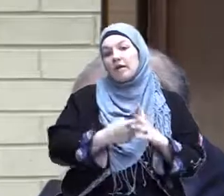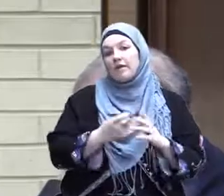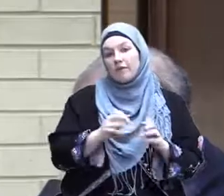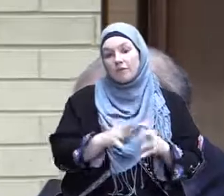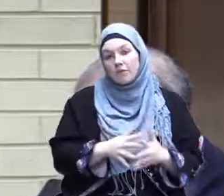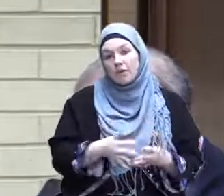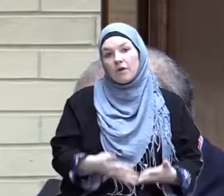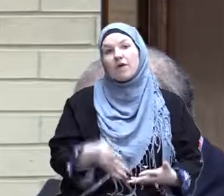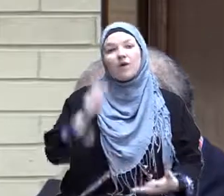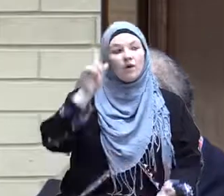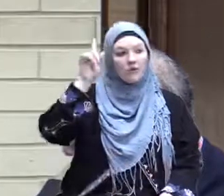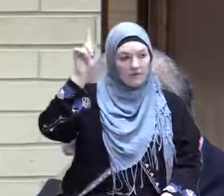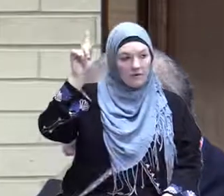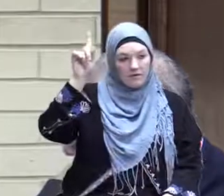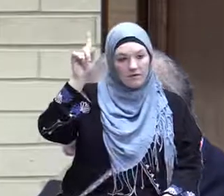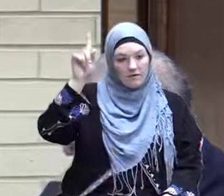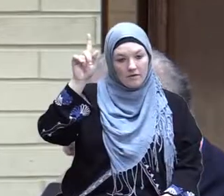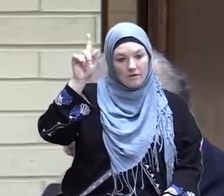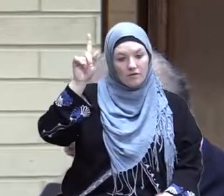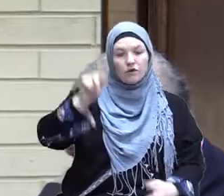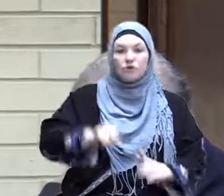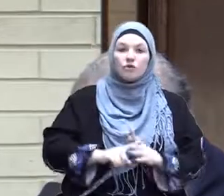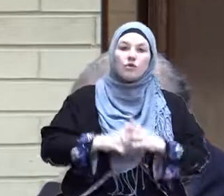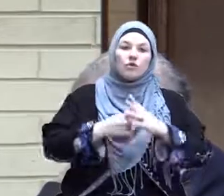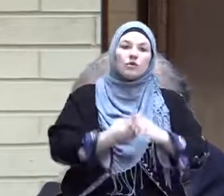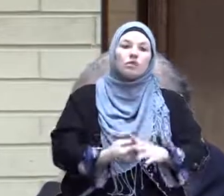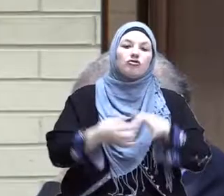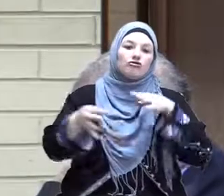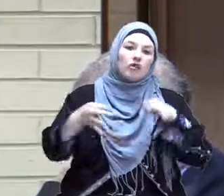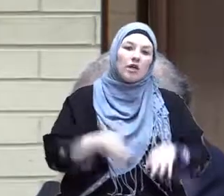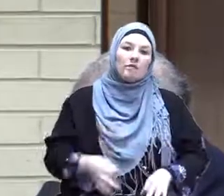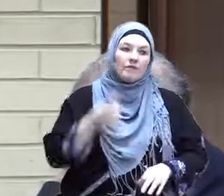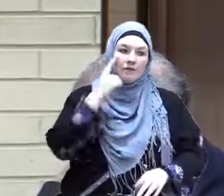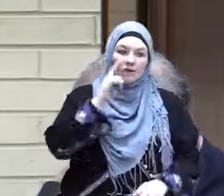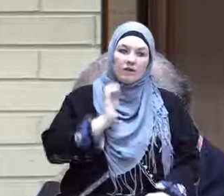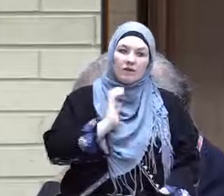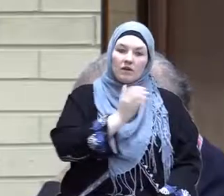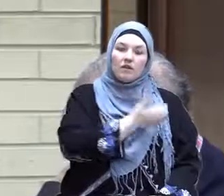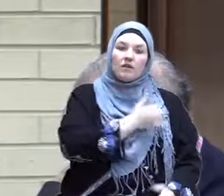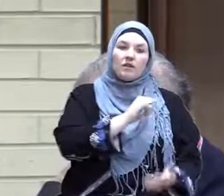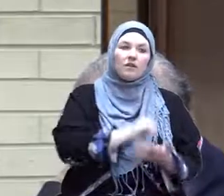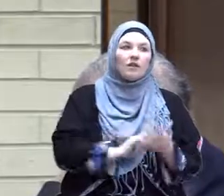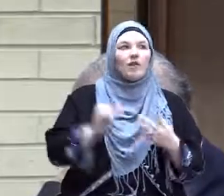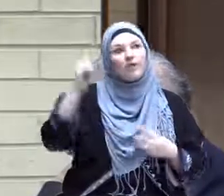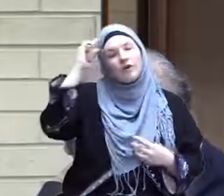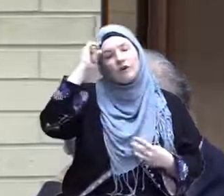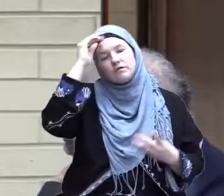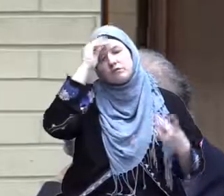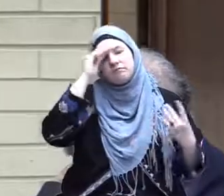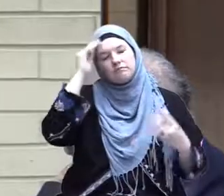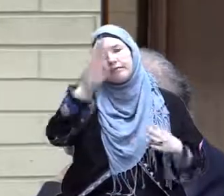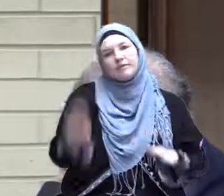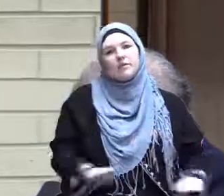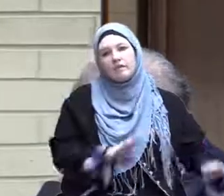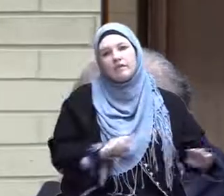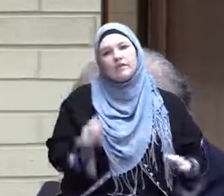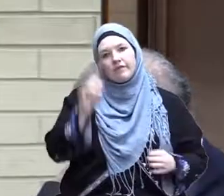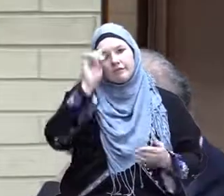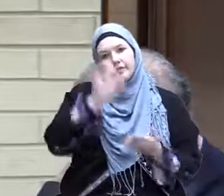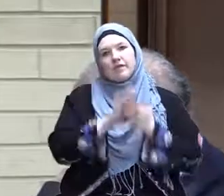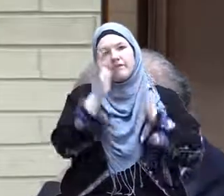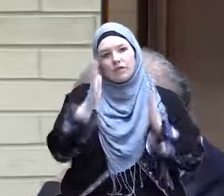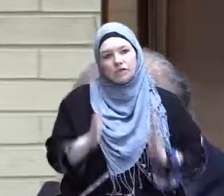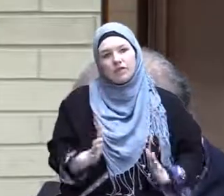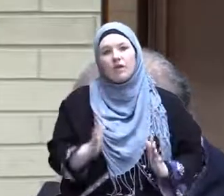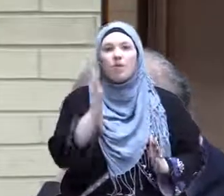Quran, Allah subhanahu wa ta'ala starts off describing for us the thoughts and the behavior of the believers. And I want